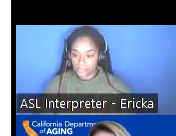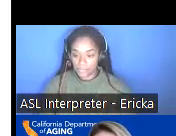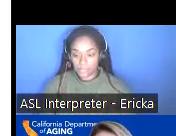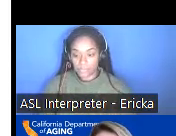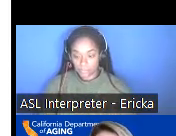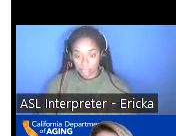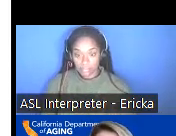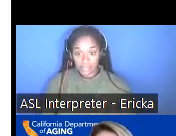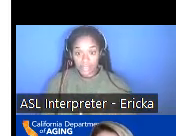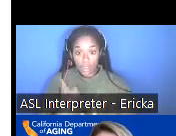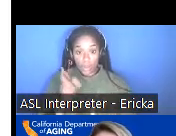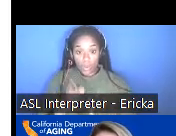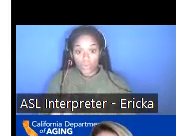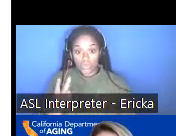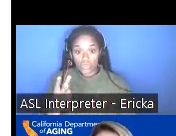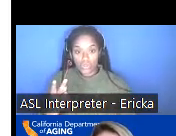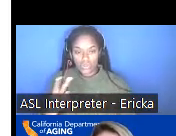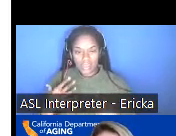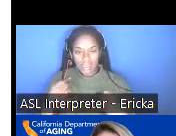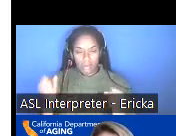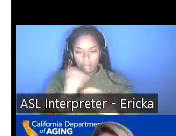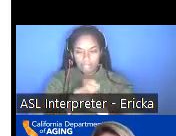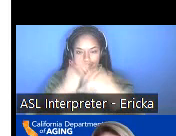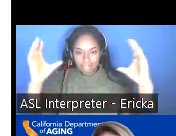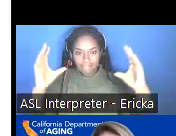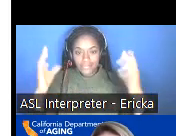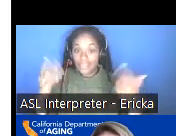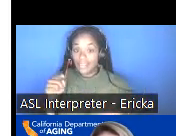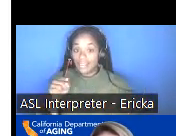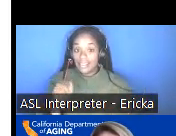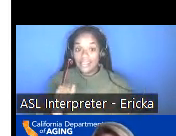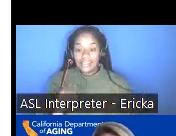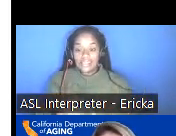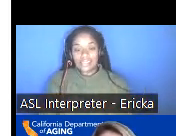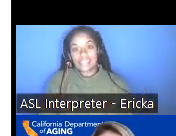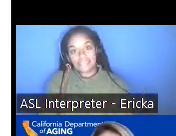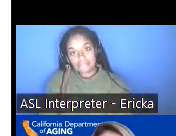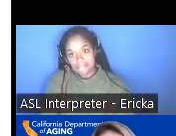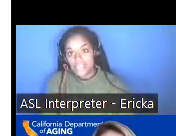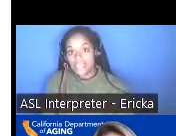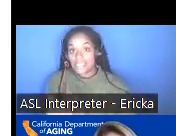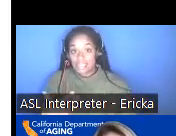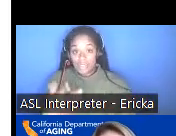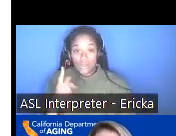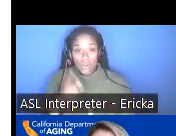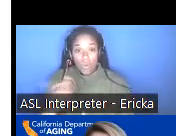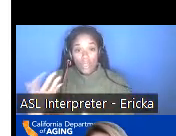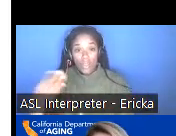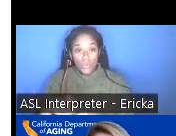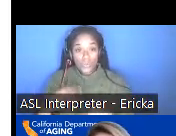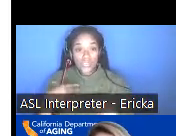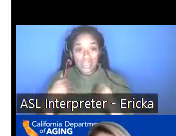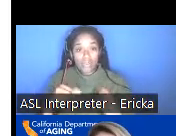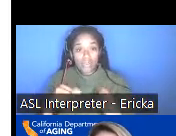Goal 2, Health Reimagined. This is quite an encompassing goal that includes healthcare all the